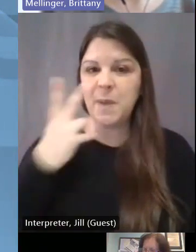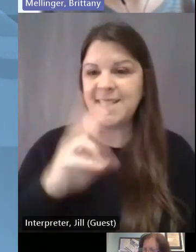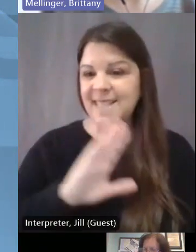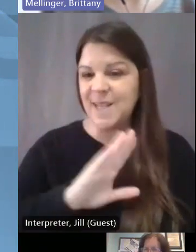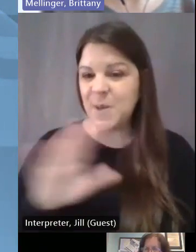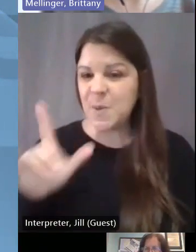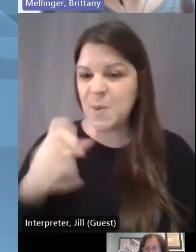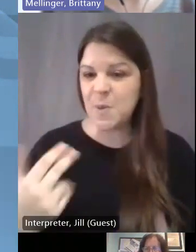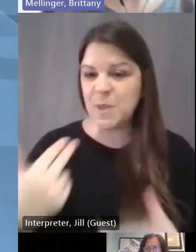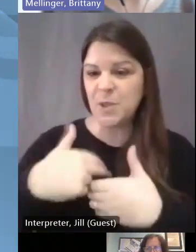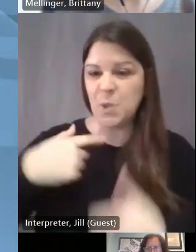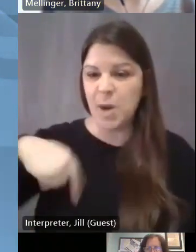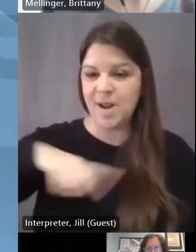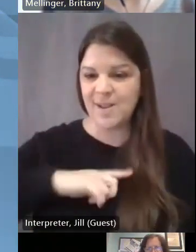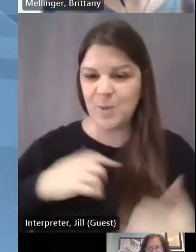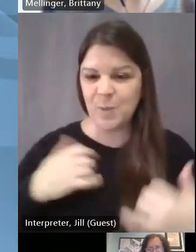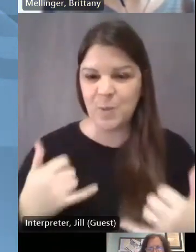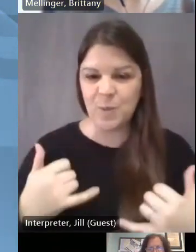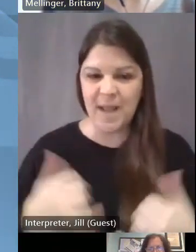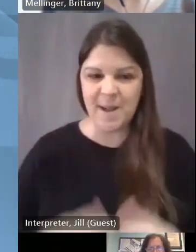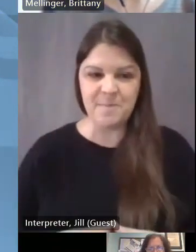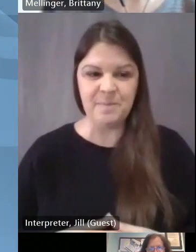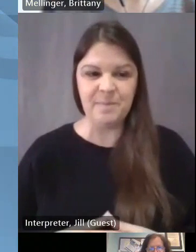who's joining us today.